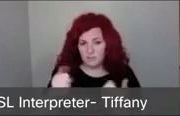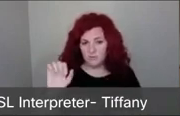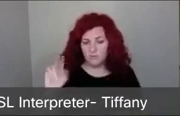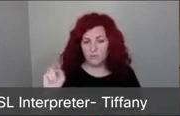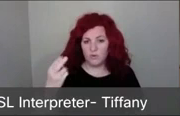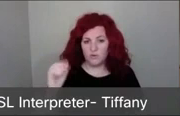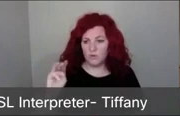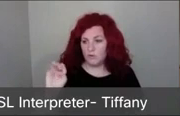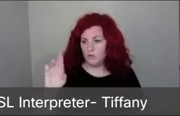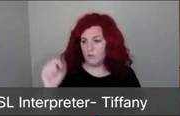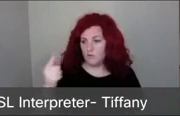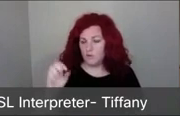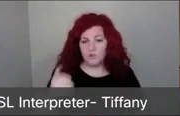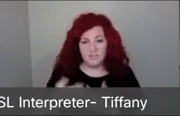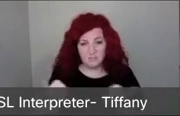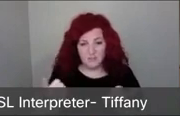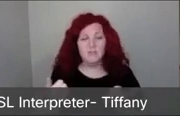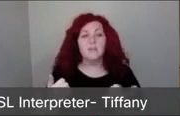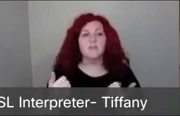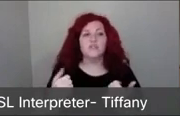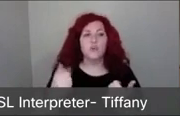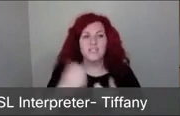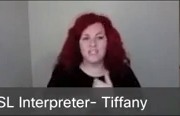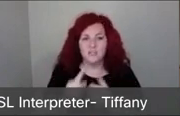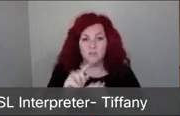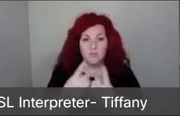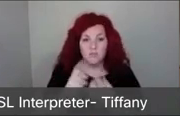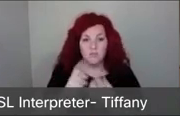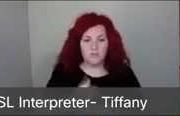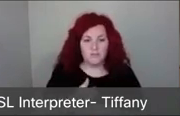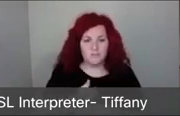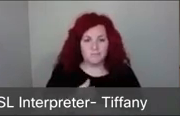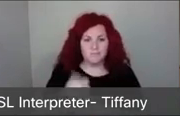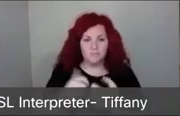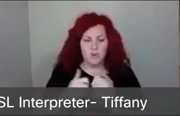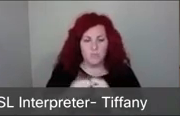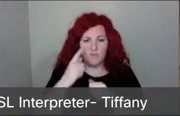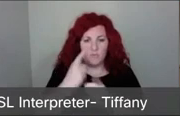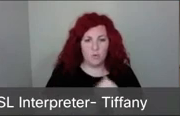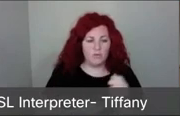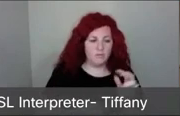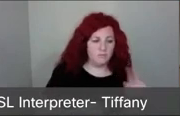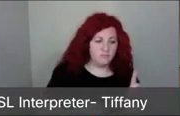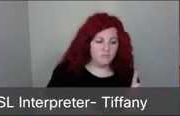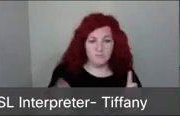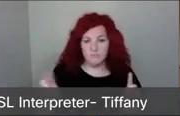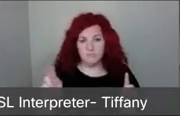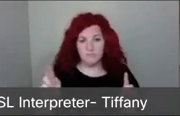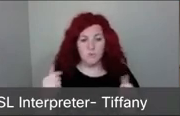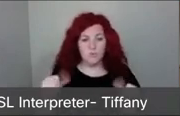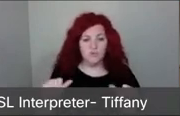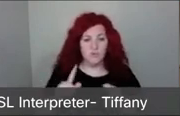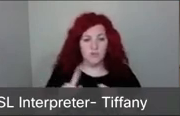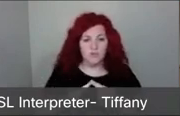Mirage is split. So each of those districts would create a logistic problem for both Republicans and Democrats as we try to